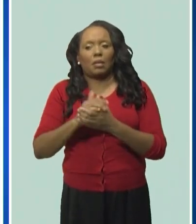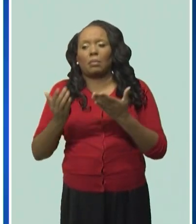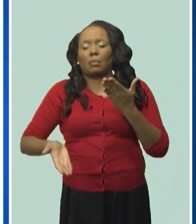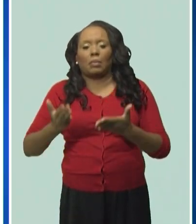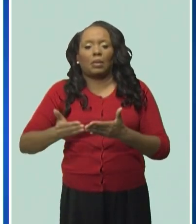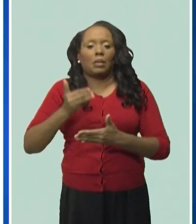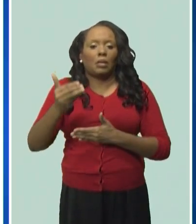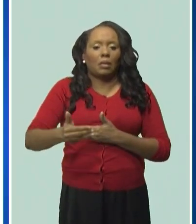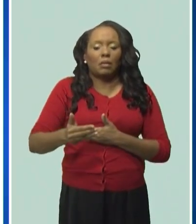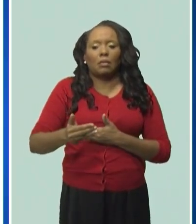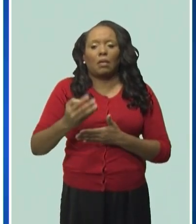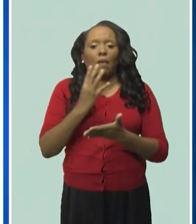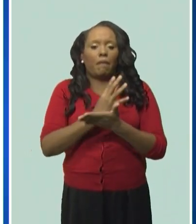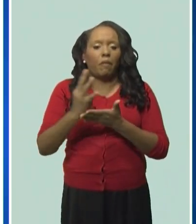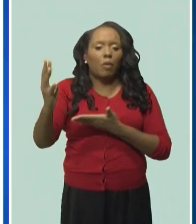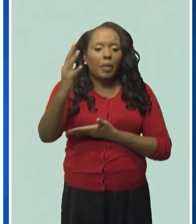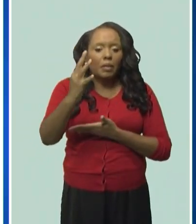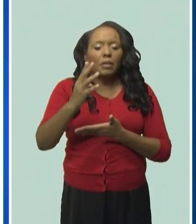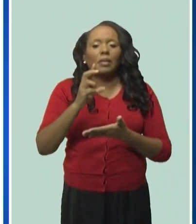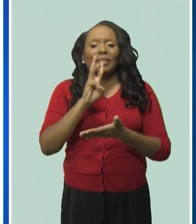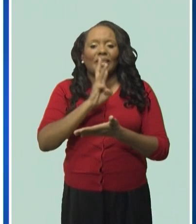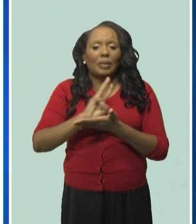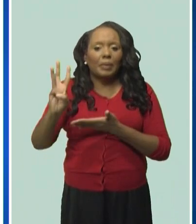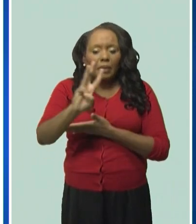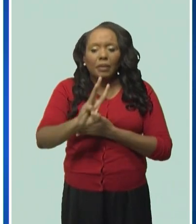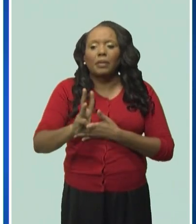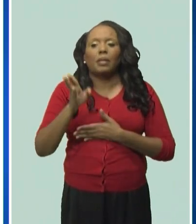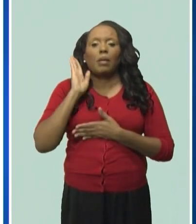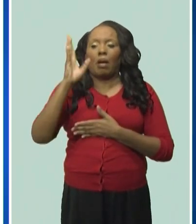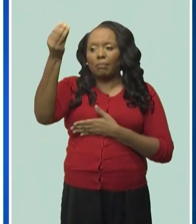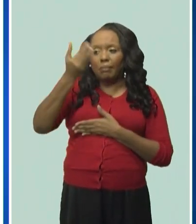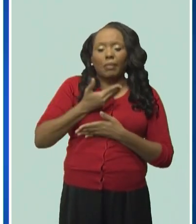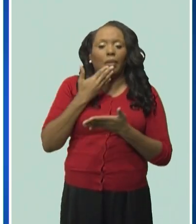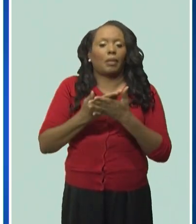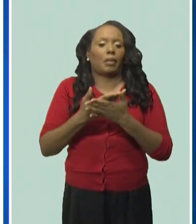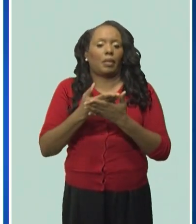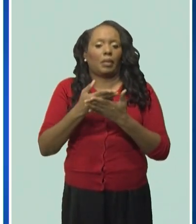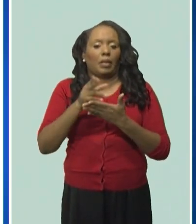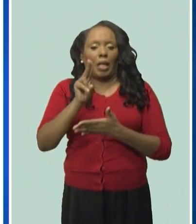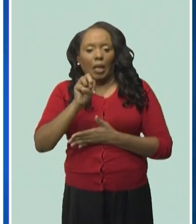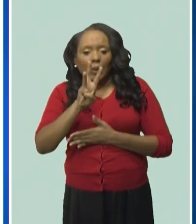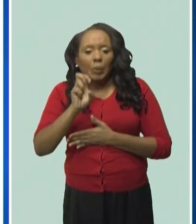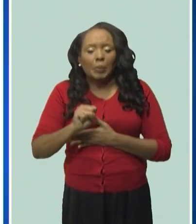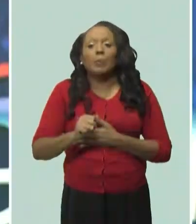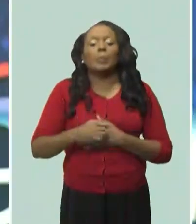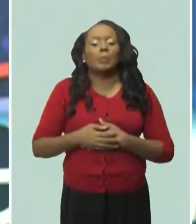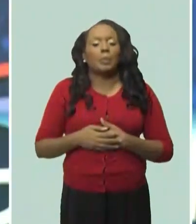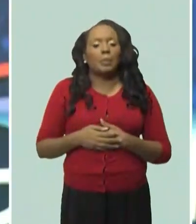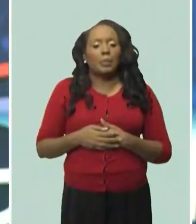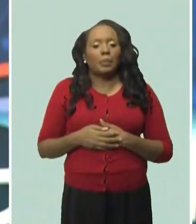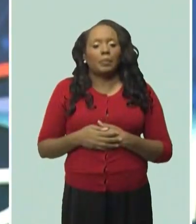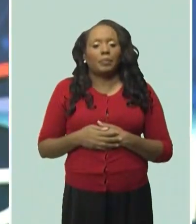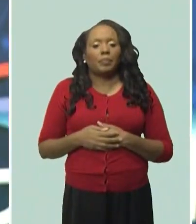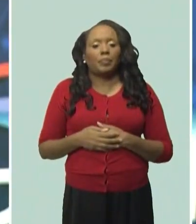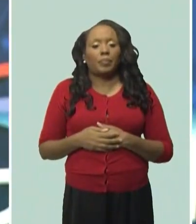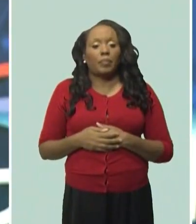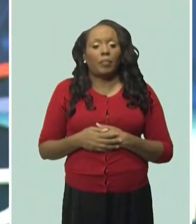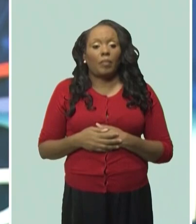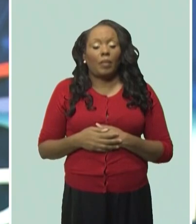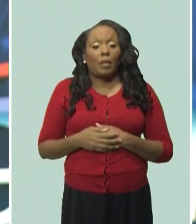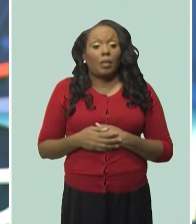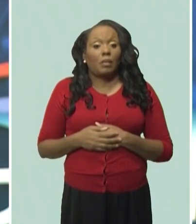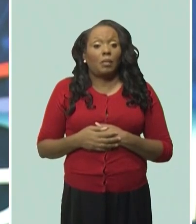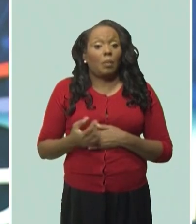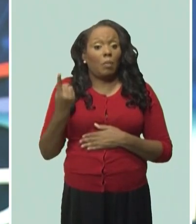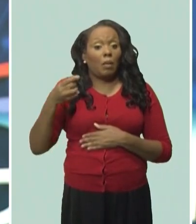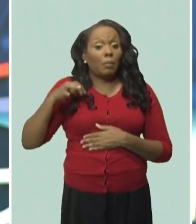4 to 6 weeks, we should receive good news in relation to the EU blacklist. One of the benefits of the